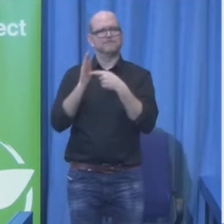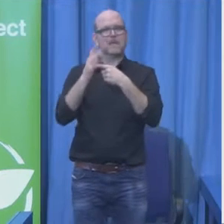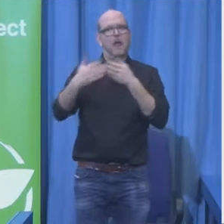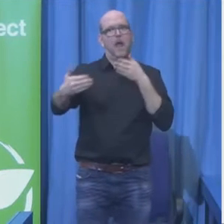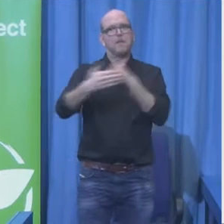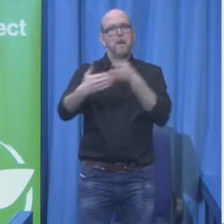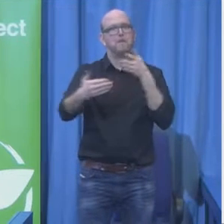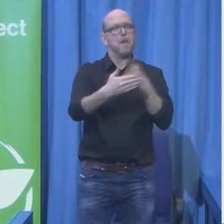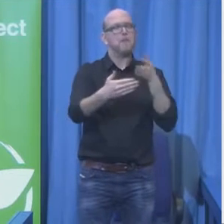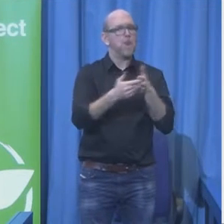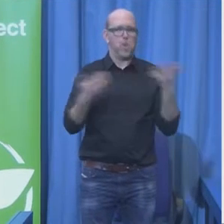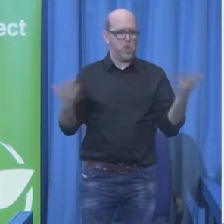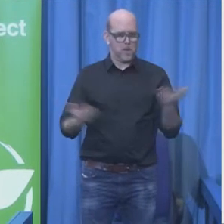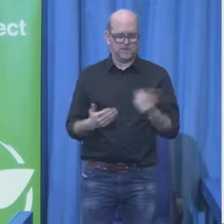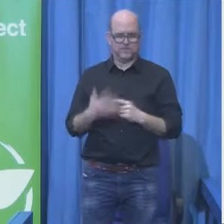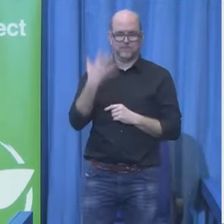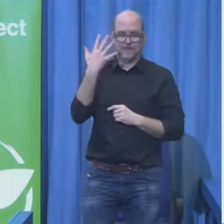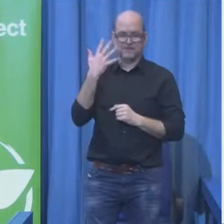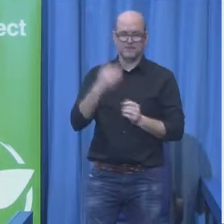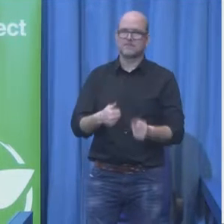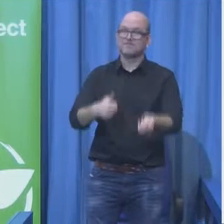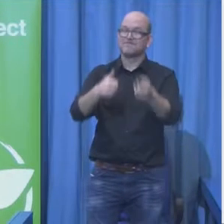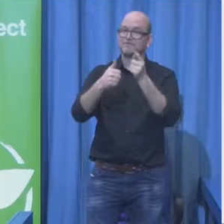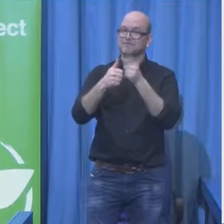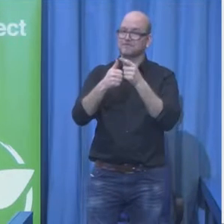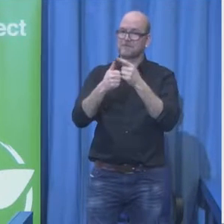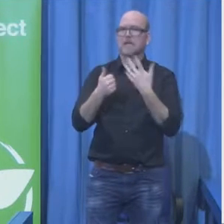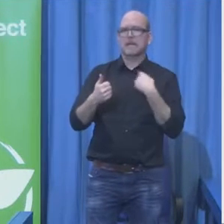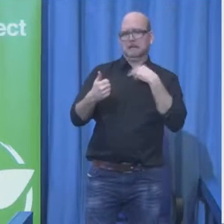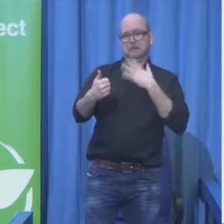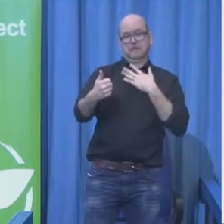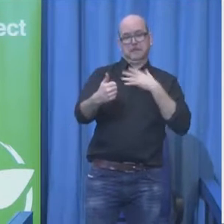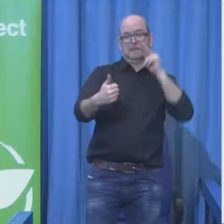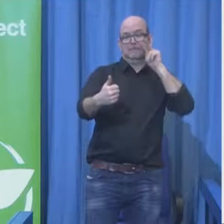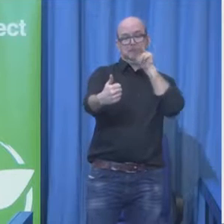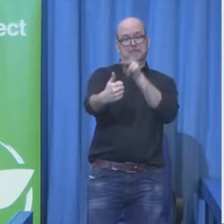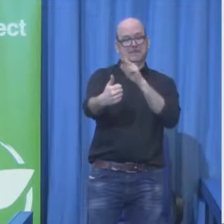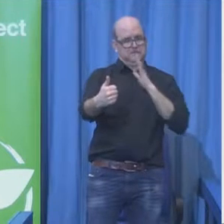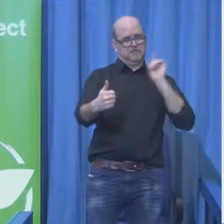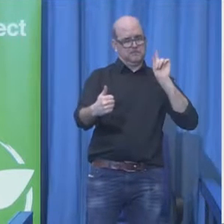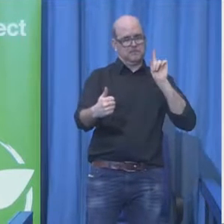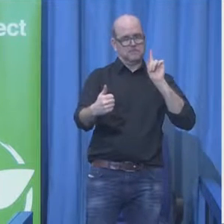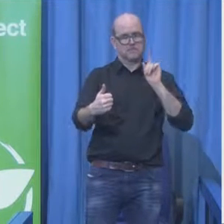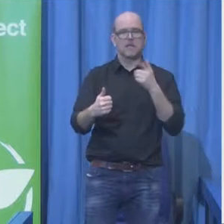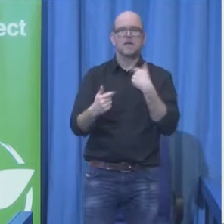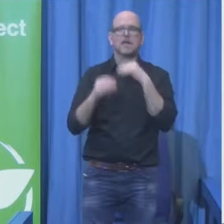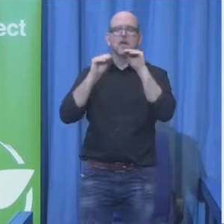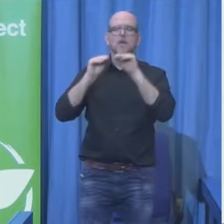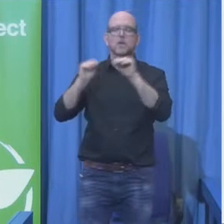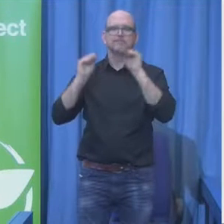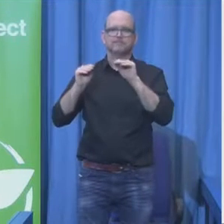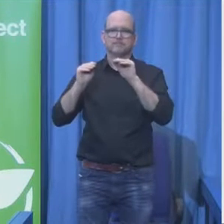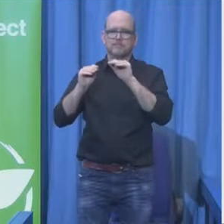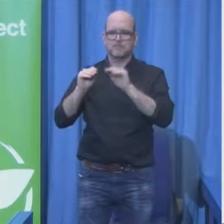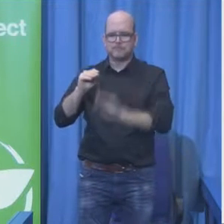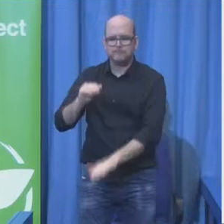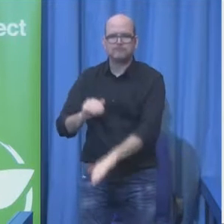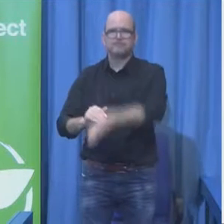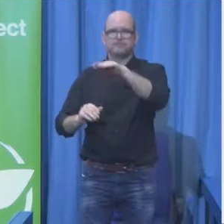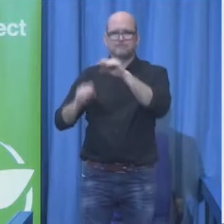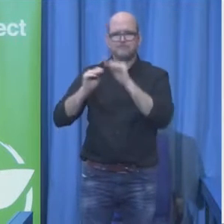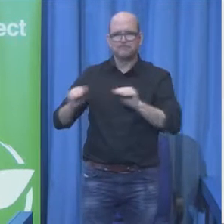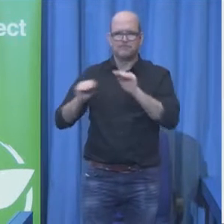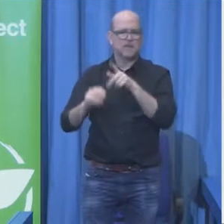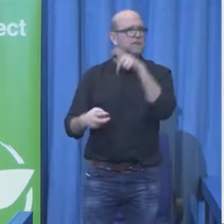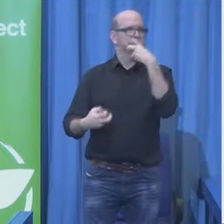And the number one issue, in my humble opinion, is education. We have a big problem with education